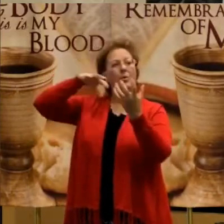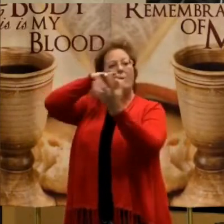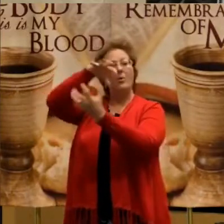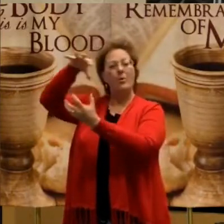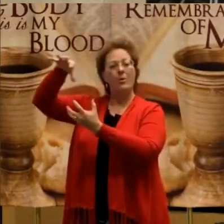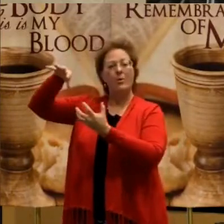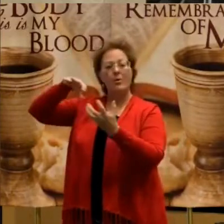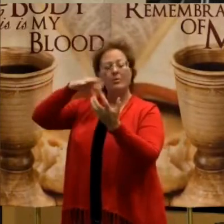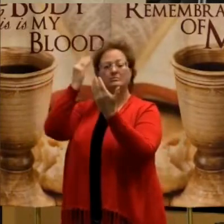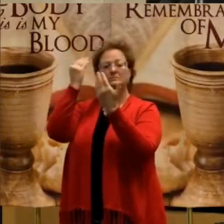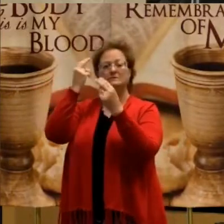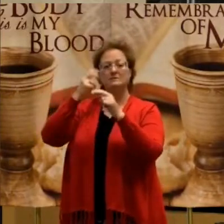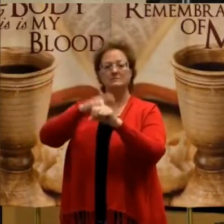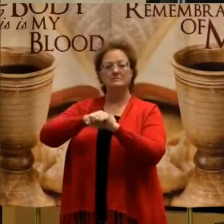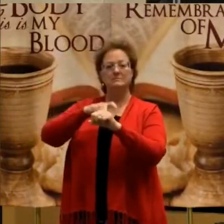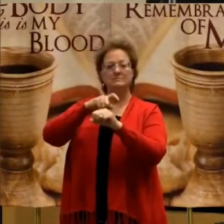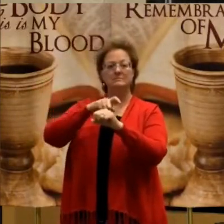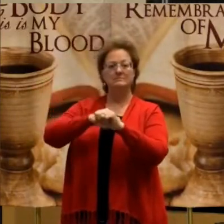storm.